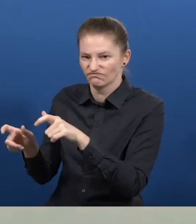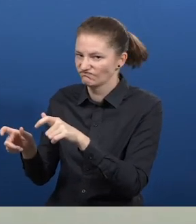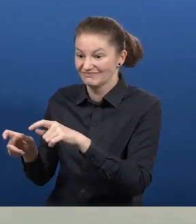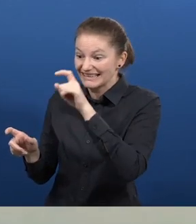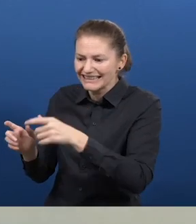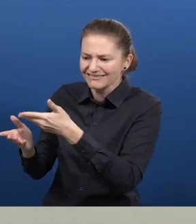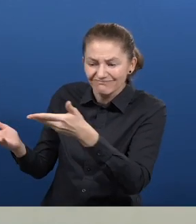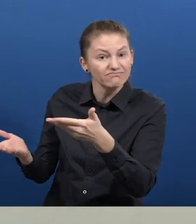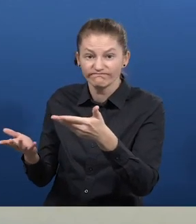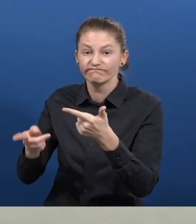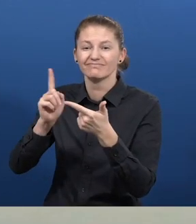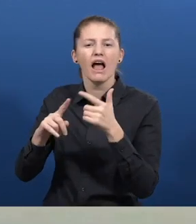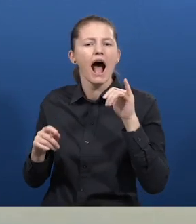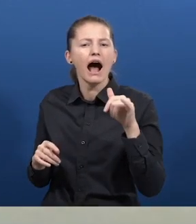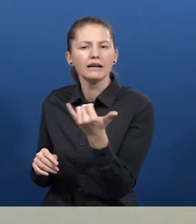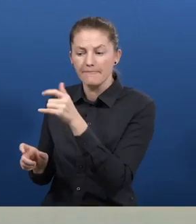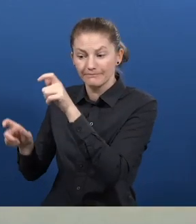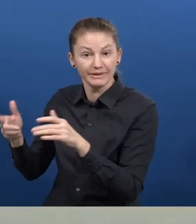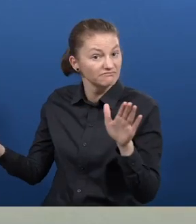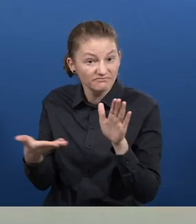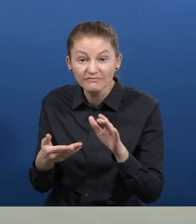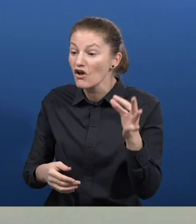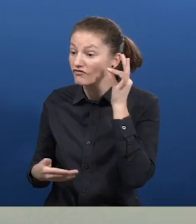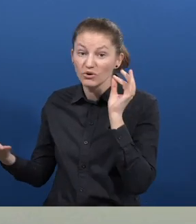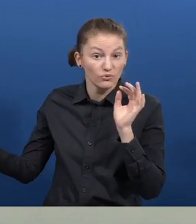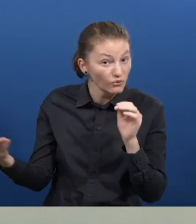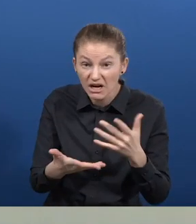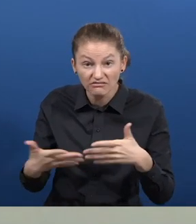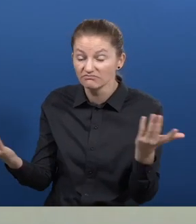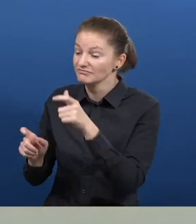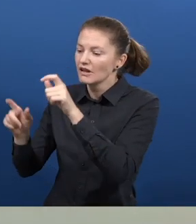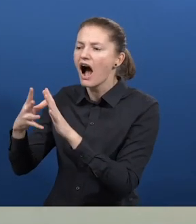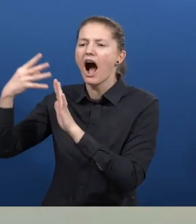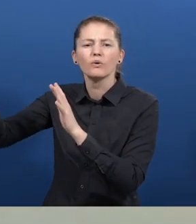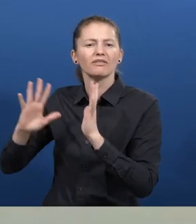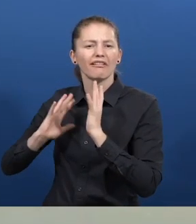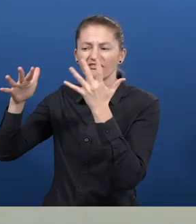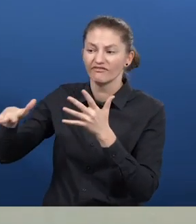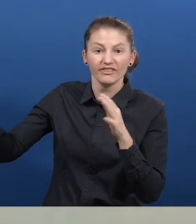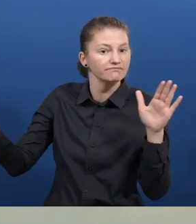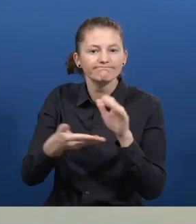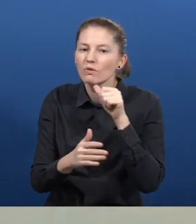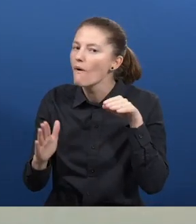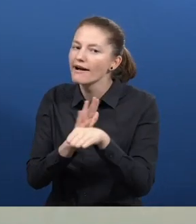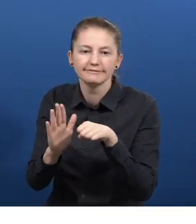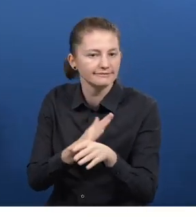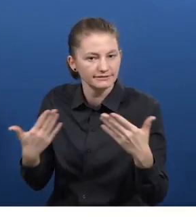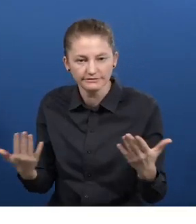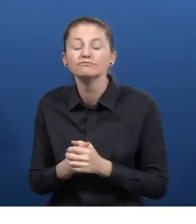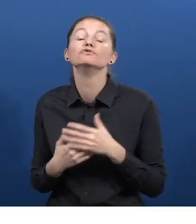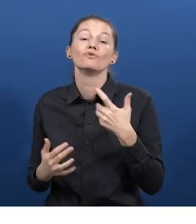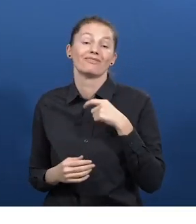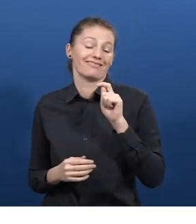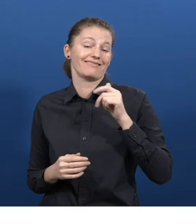Israel. These are positions that are not accessible to marginalized populations. Individuals with special needs, engineers